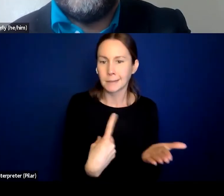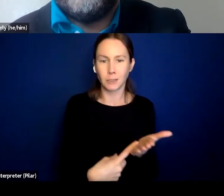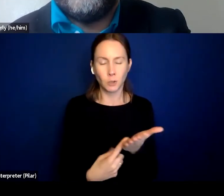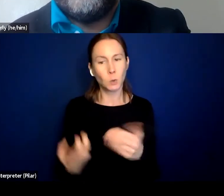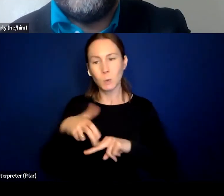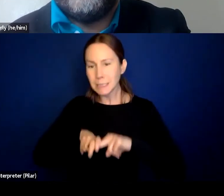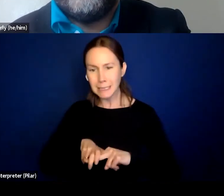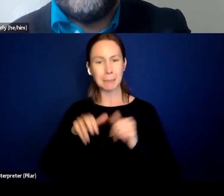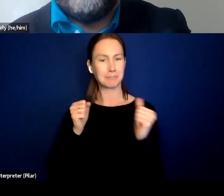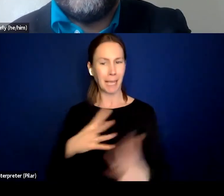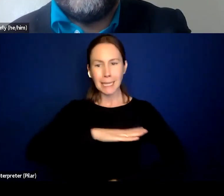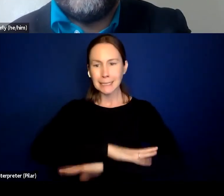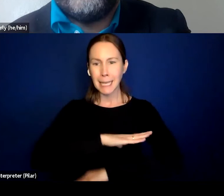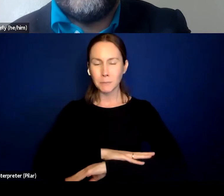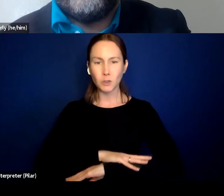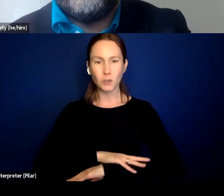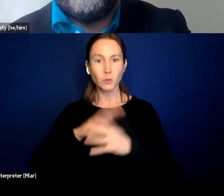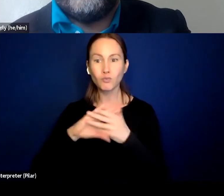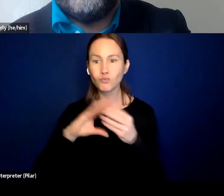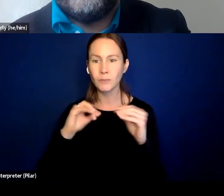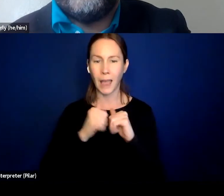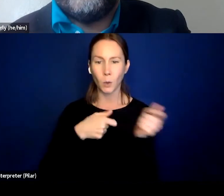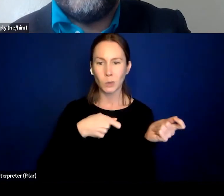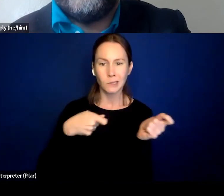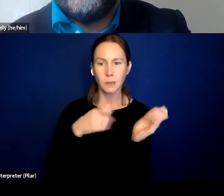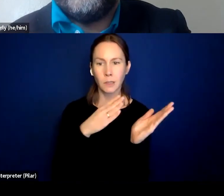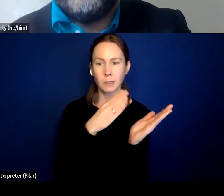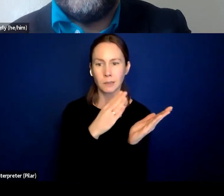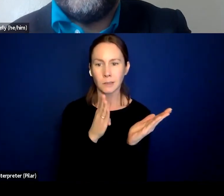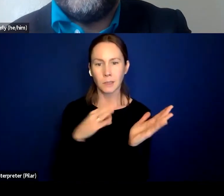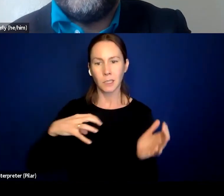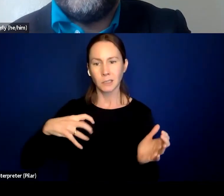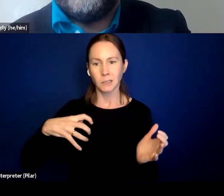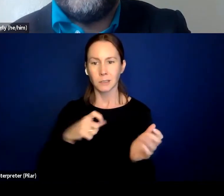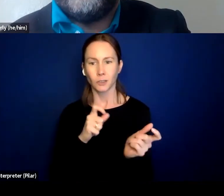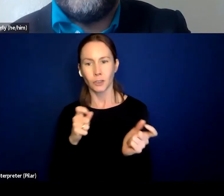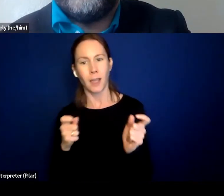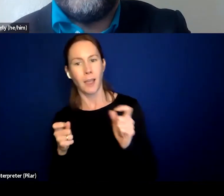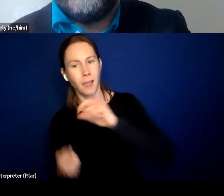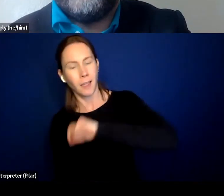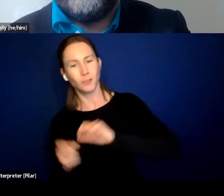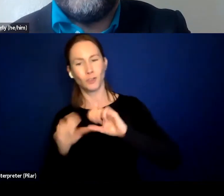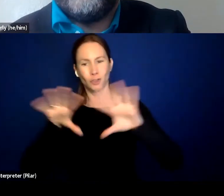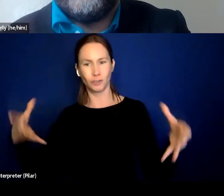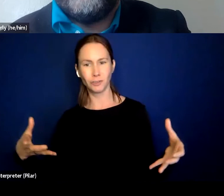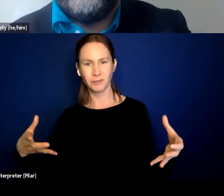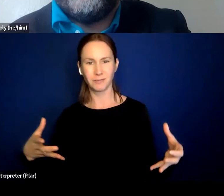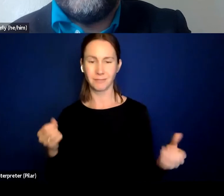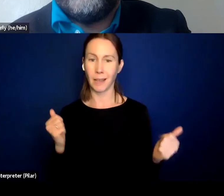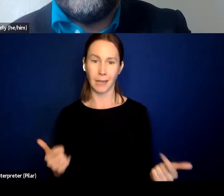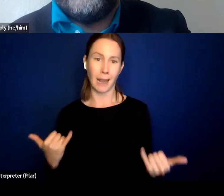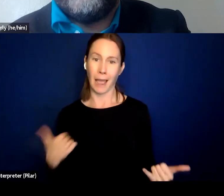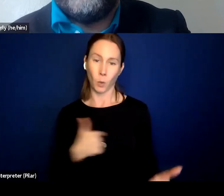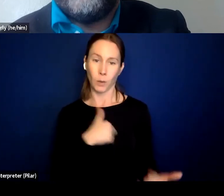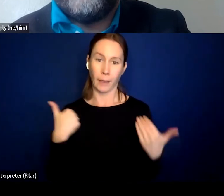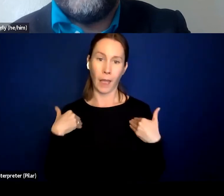having to do with moving the needle on things. And I think all of us now have just an infinite collection of